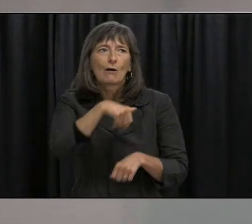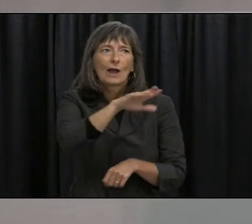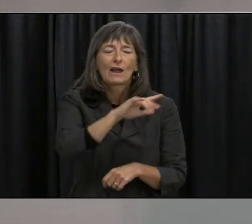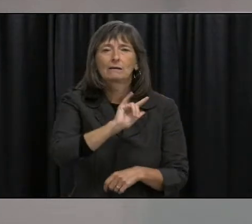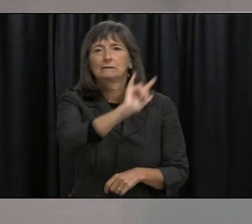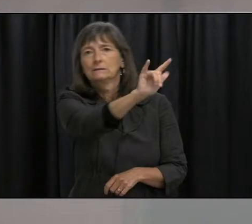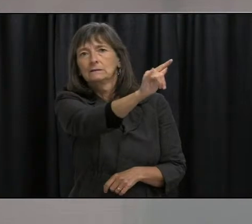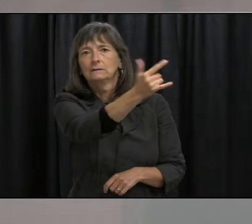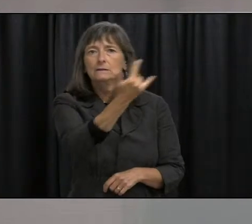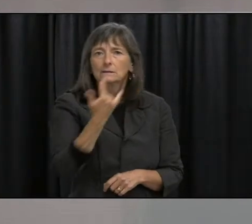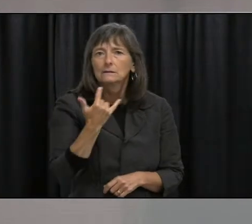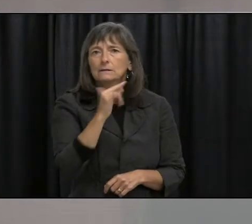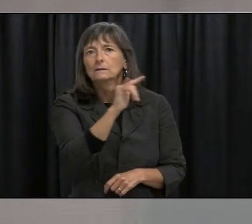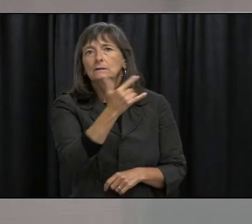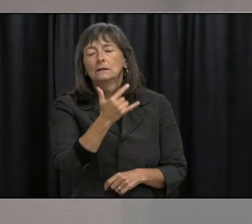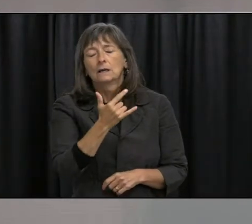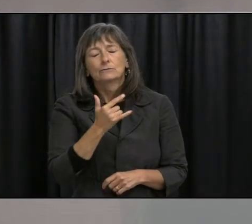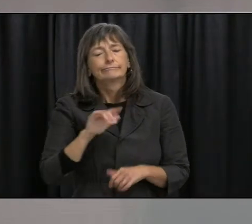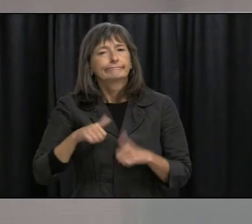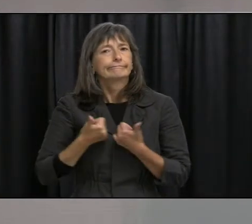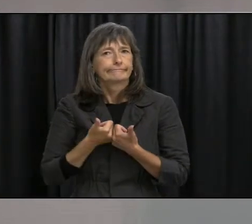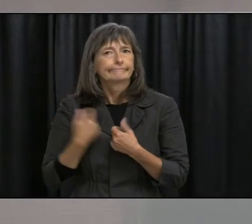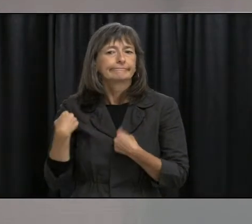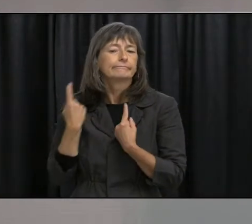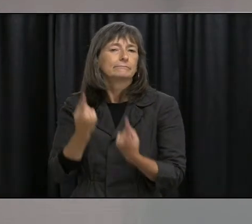has been something that we've wanted to address.